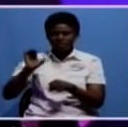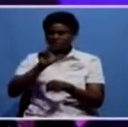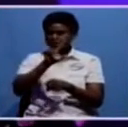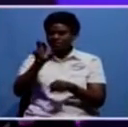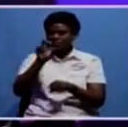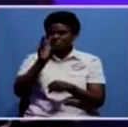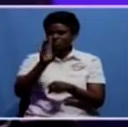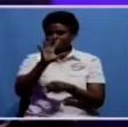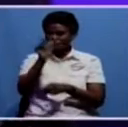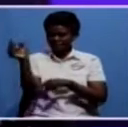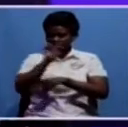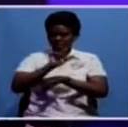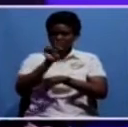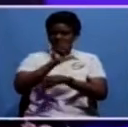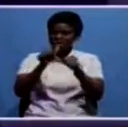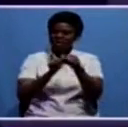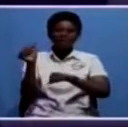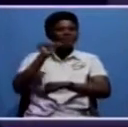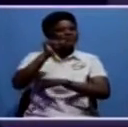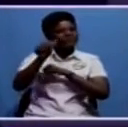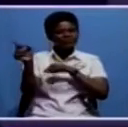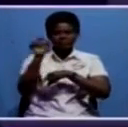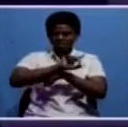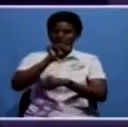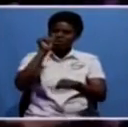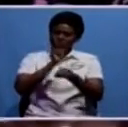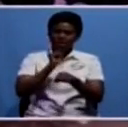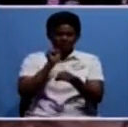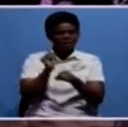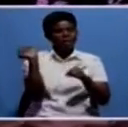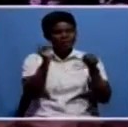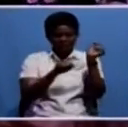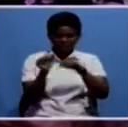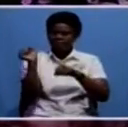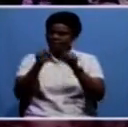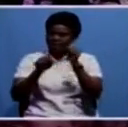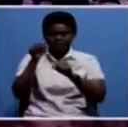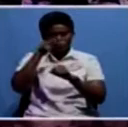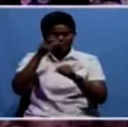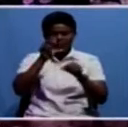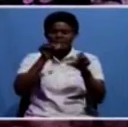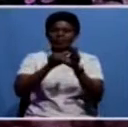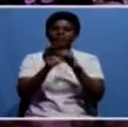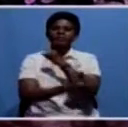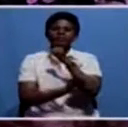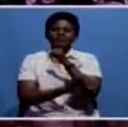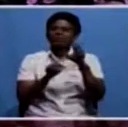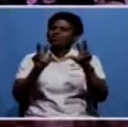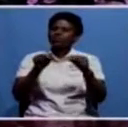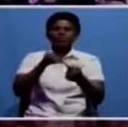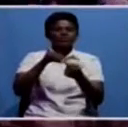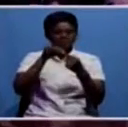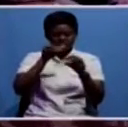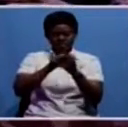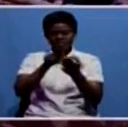365 days a year. Every day. There's work on fighting corruption in this country. So there's nothing special about the report in the sense